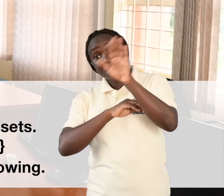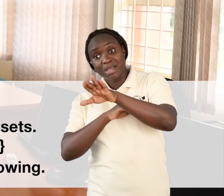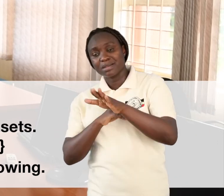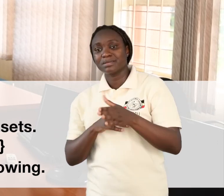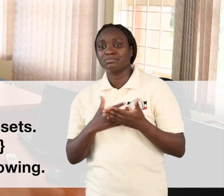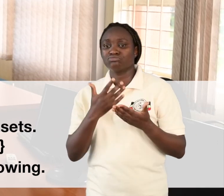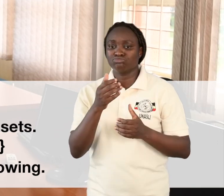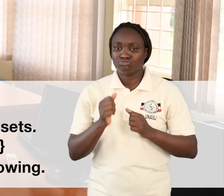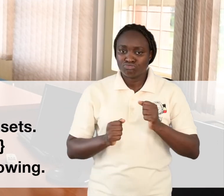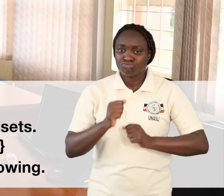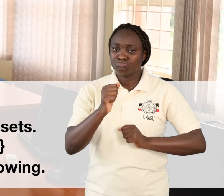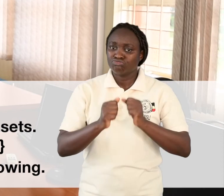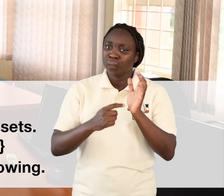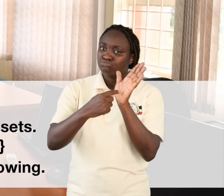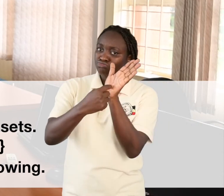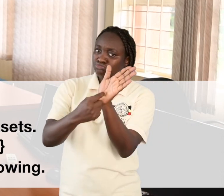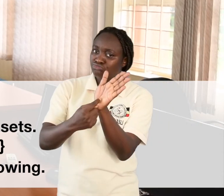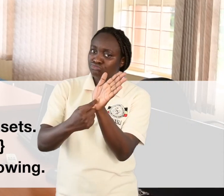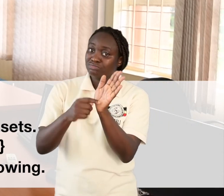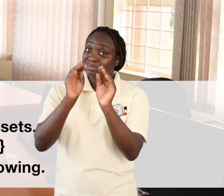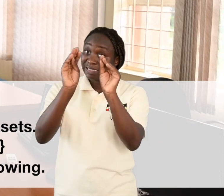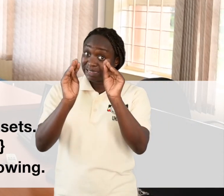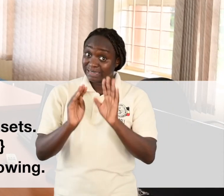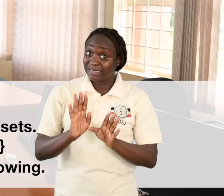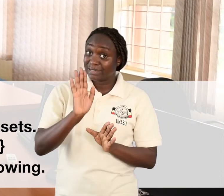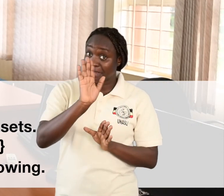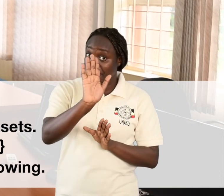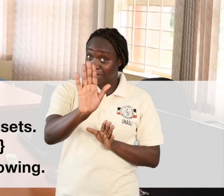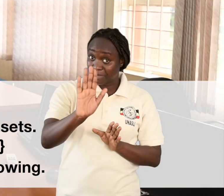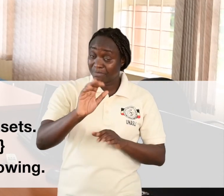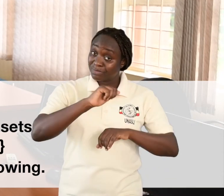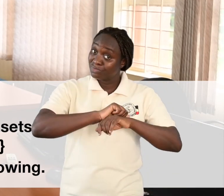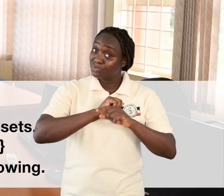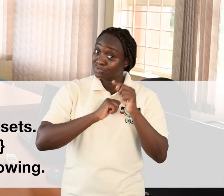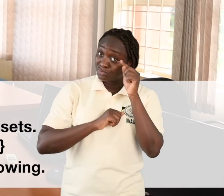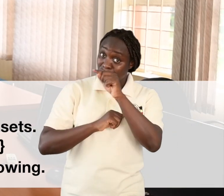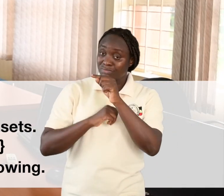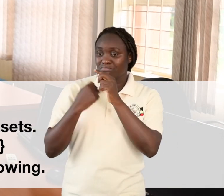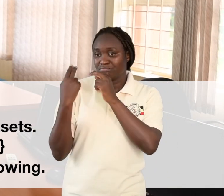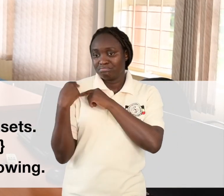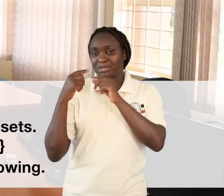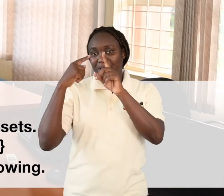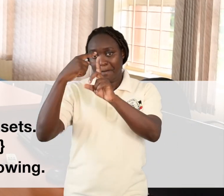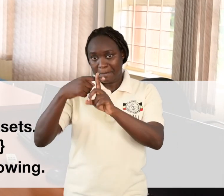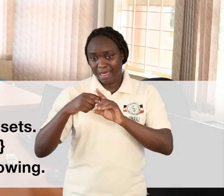present that activity to your teachers of mathematics.